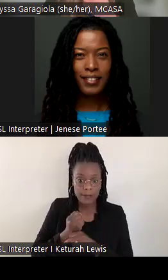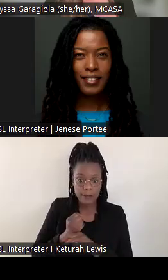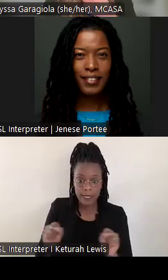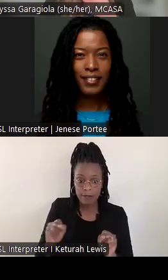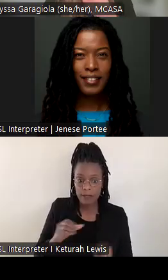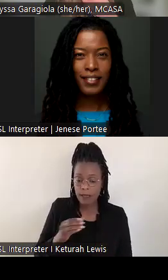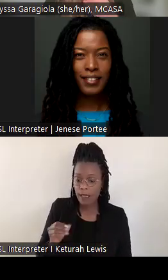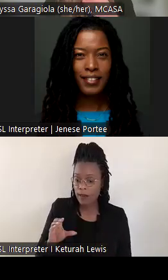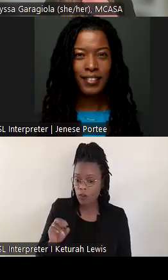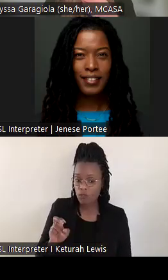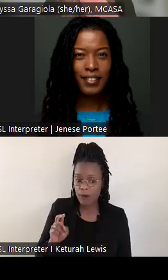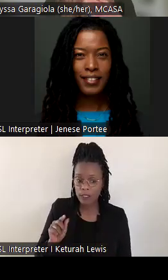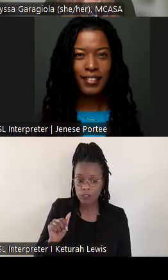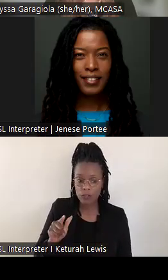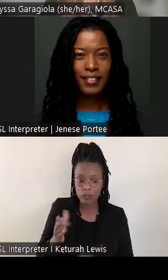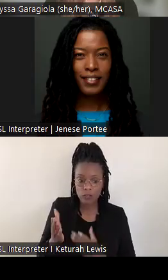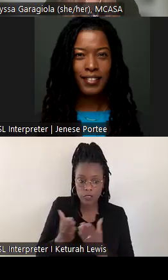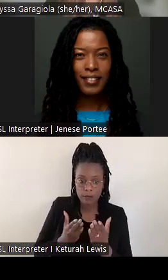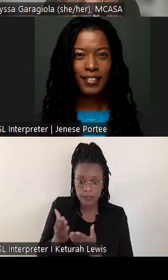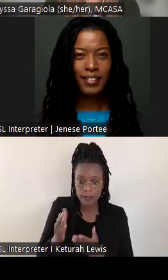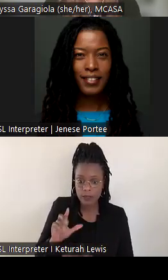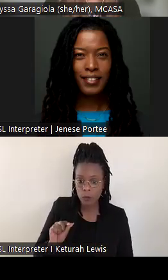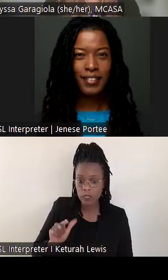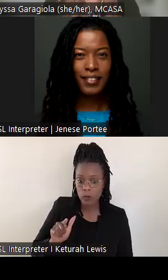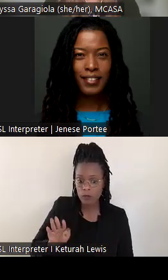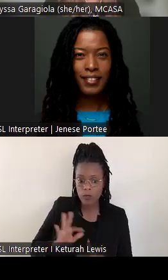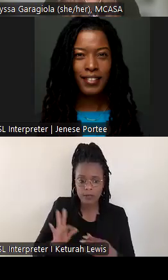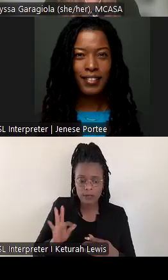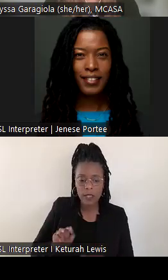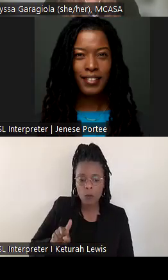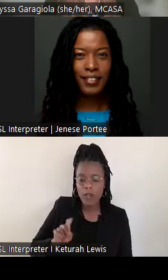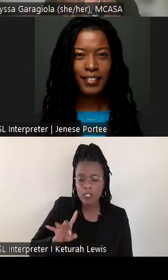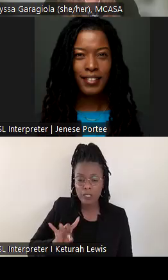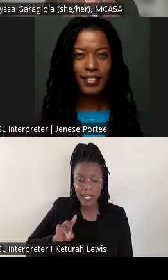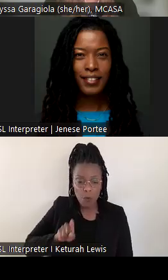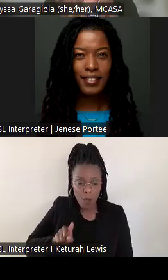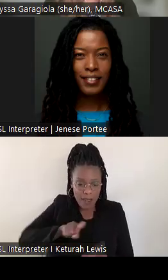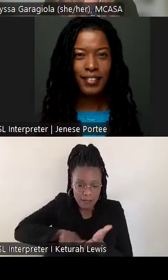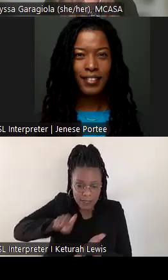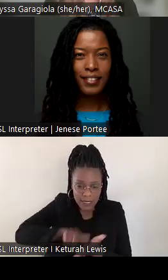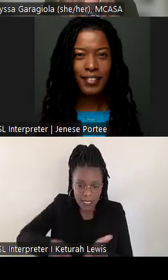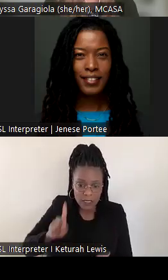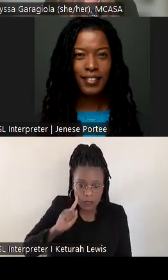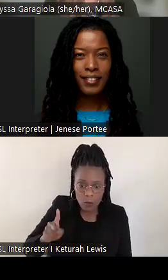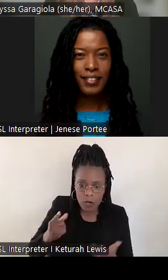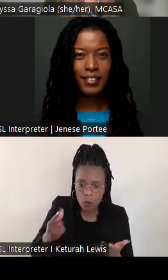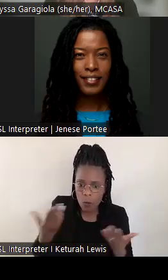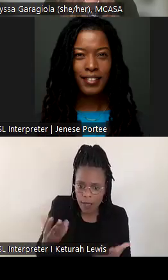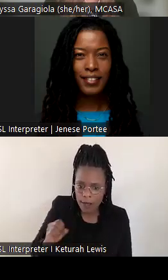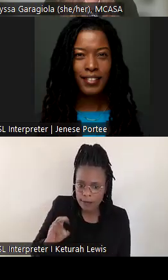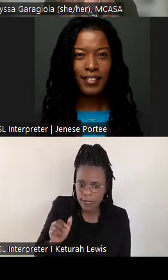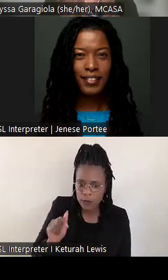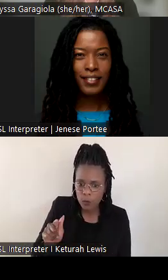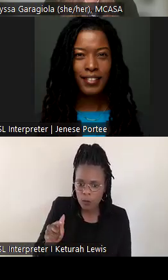were 181 investigations of sexual misconduct at prisons and local jails, and 9